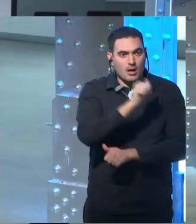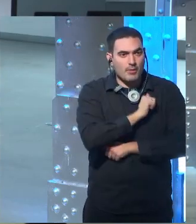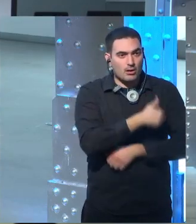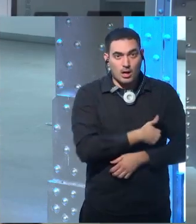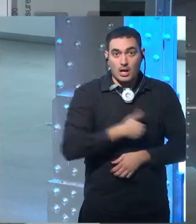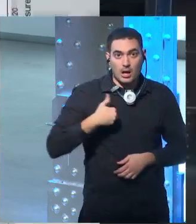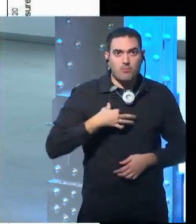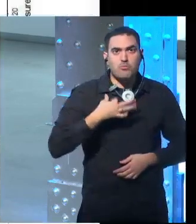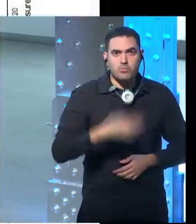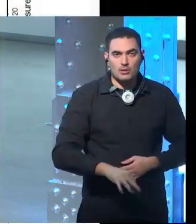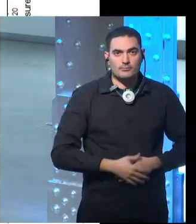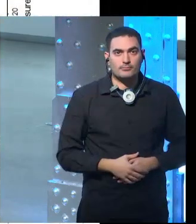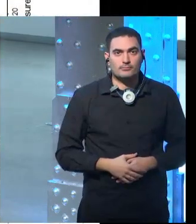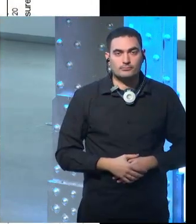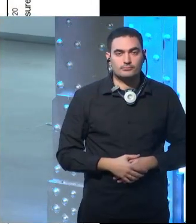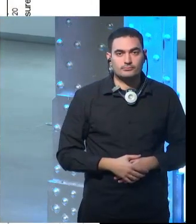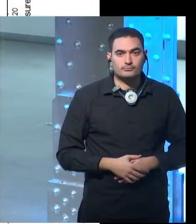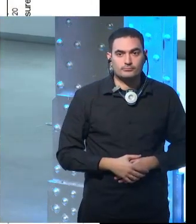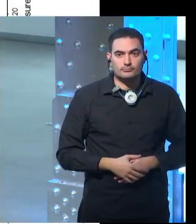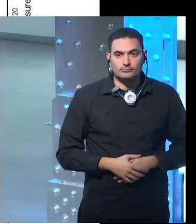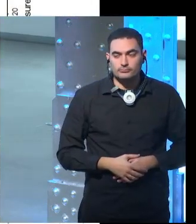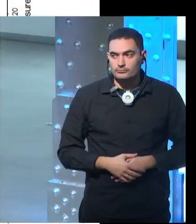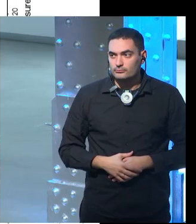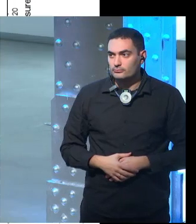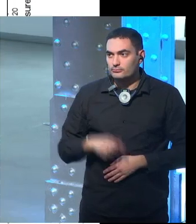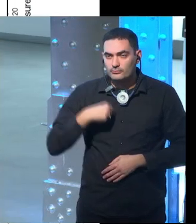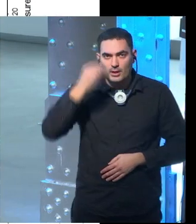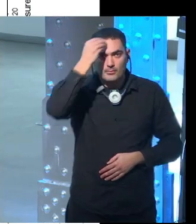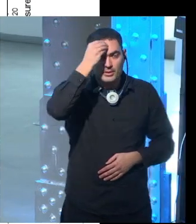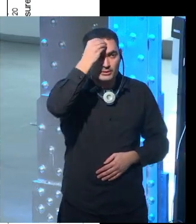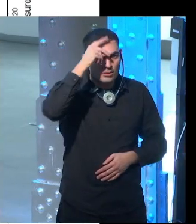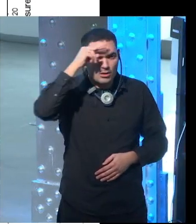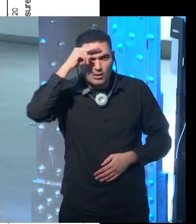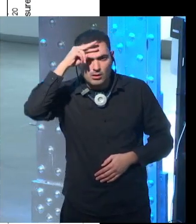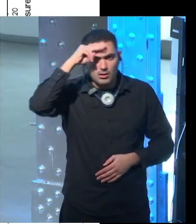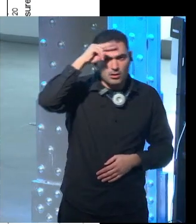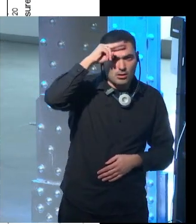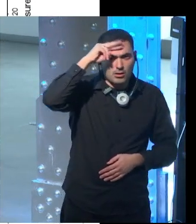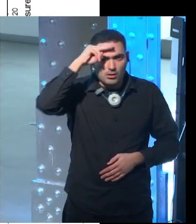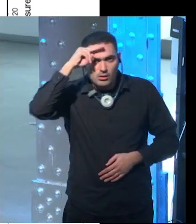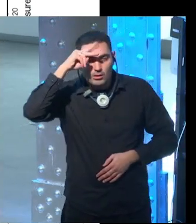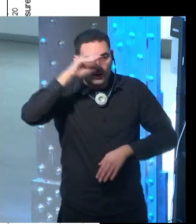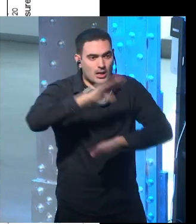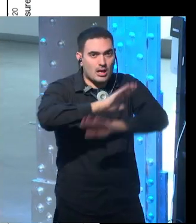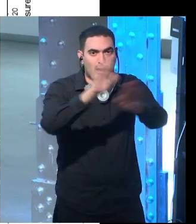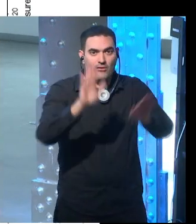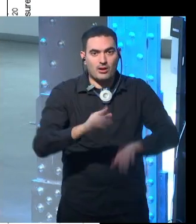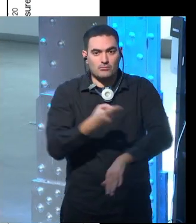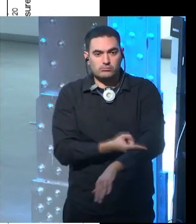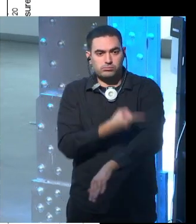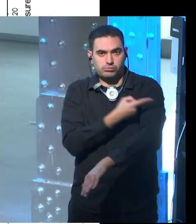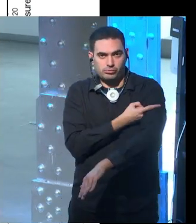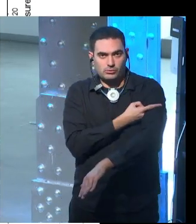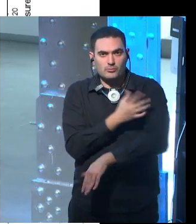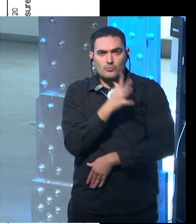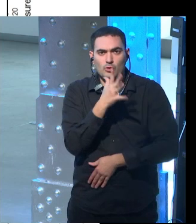I believe that concern is hugely exaggerated. And the reason I